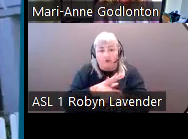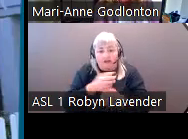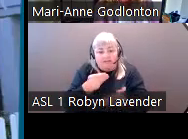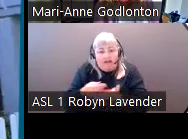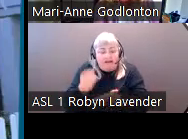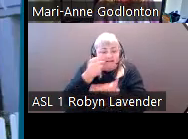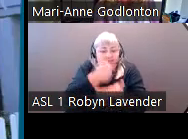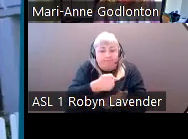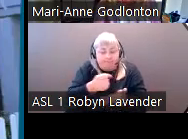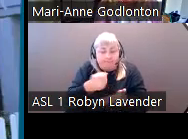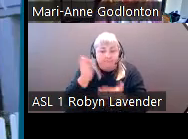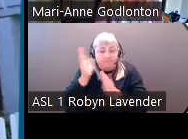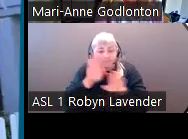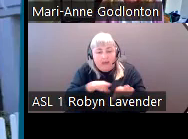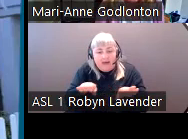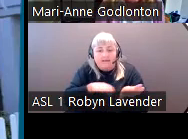see right now.